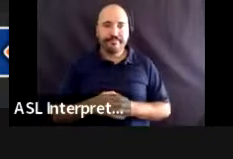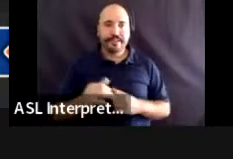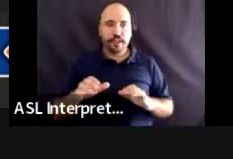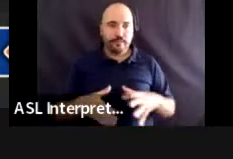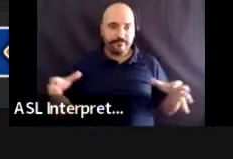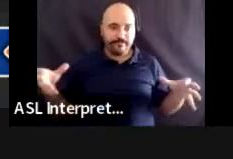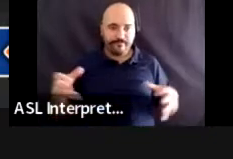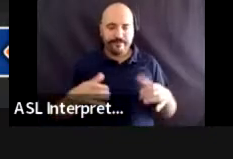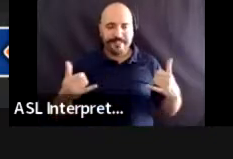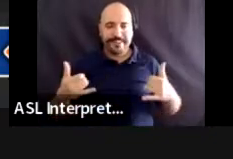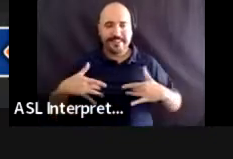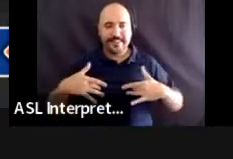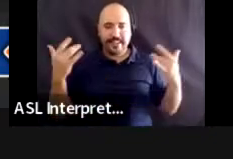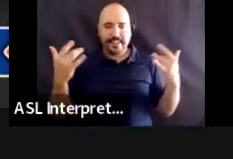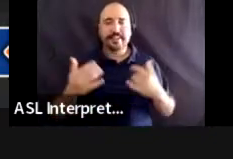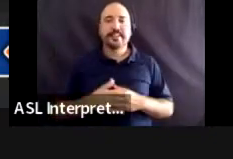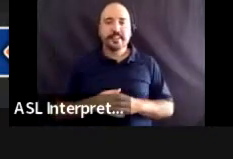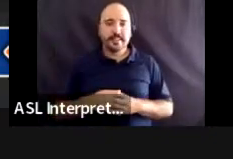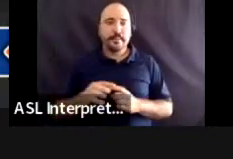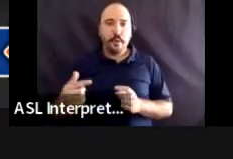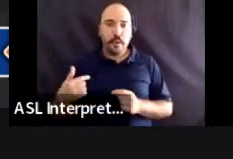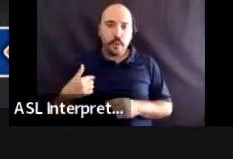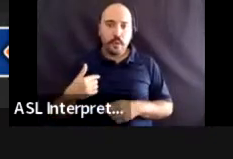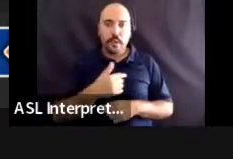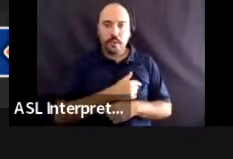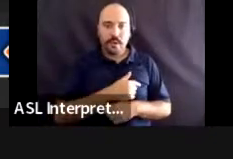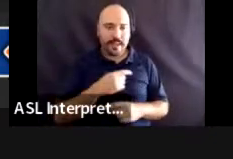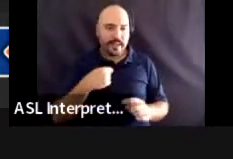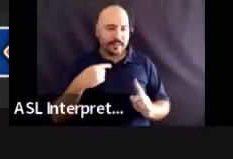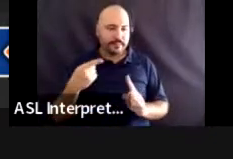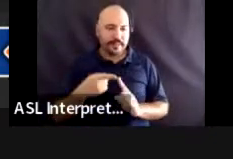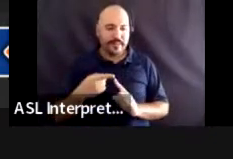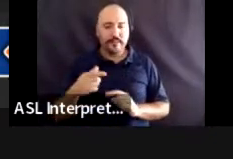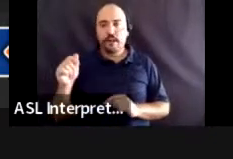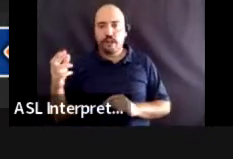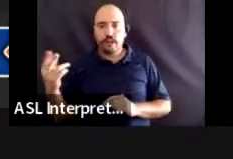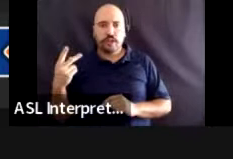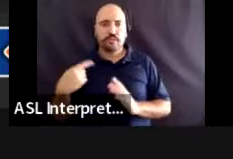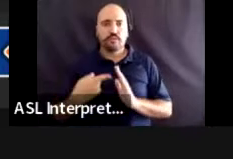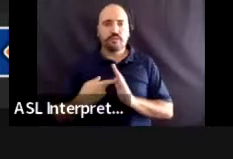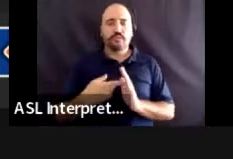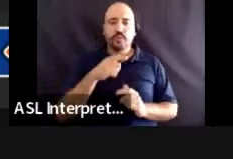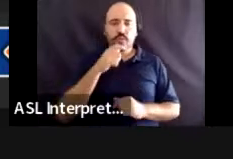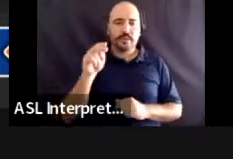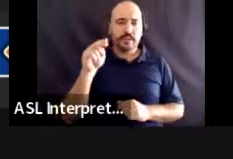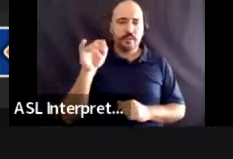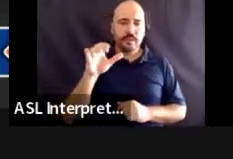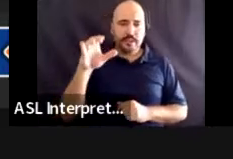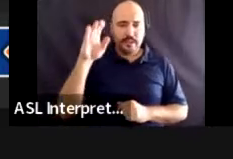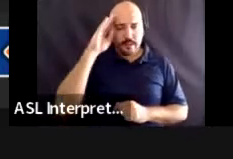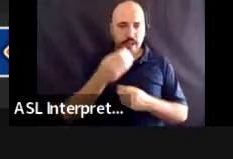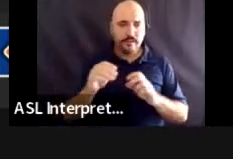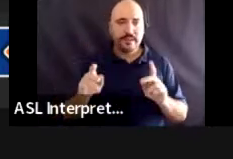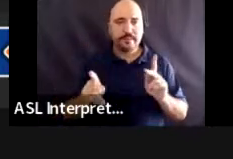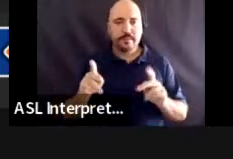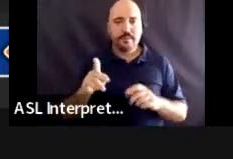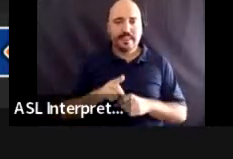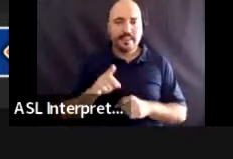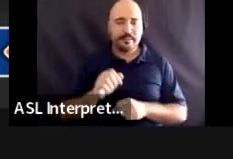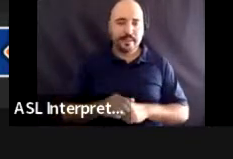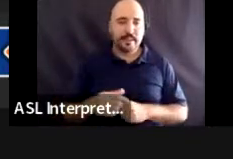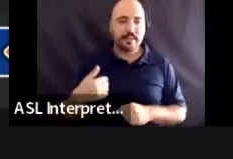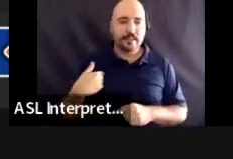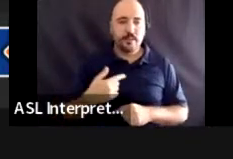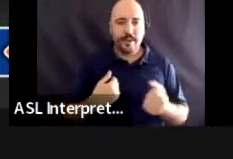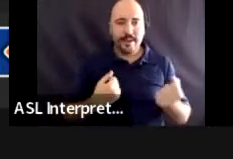event. But I specifically, and Arthur, we represent the New York City Mayor's Office for People with Disabilities. And we